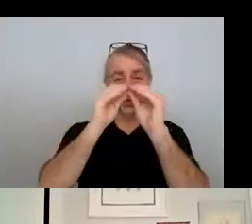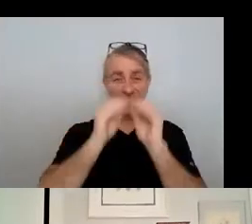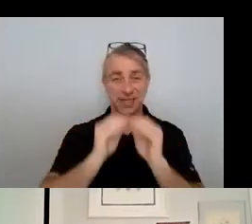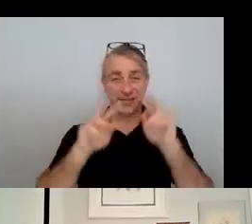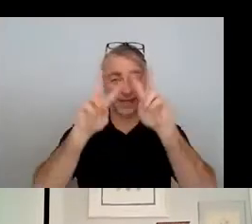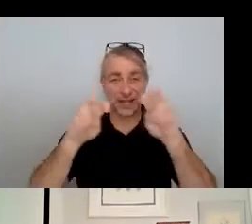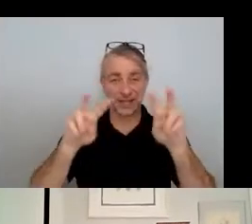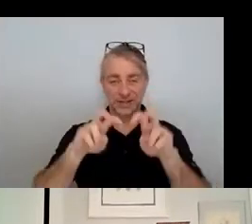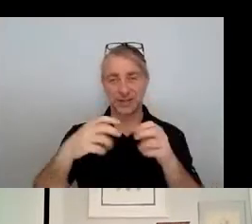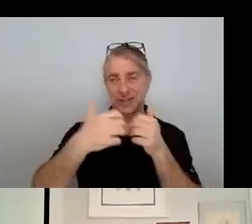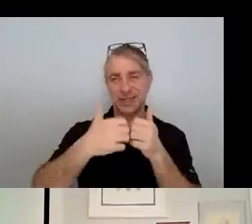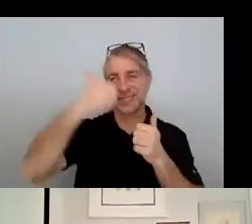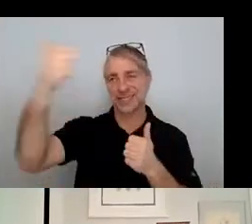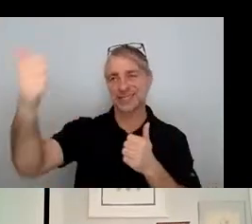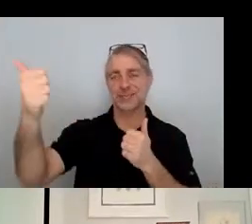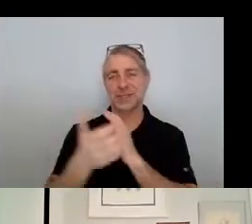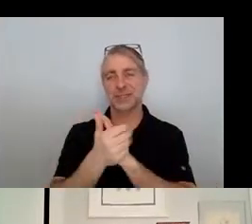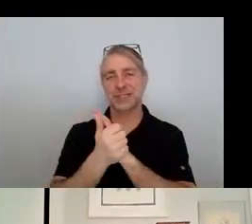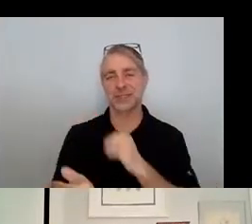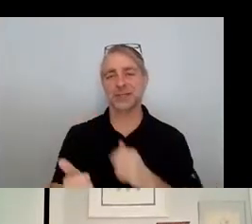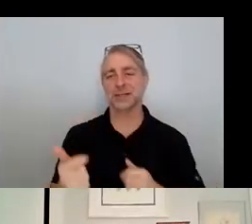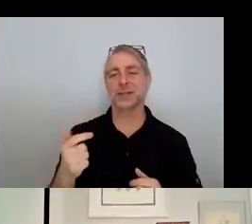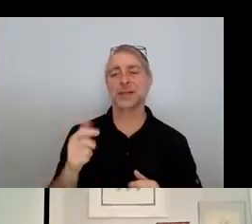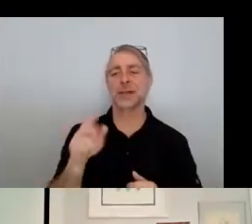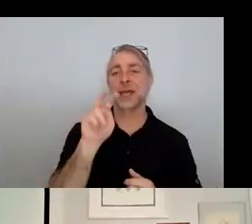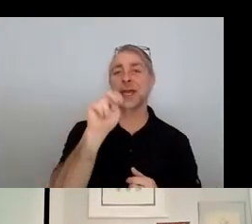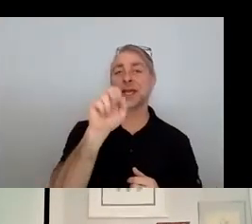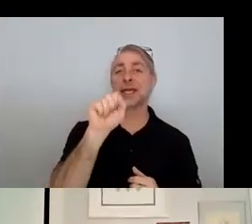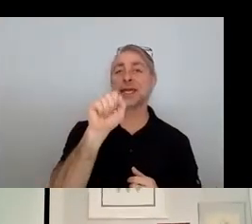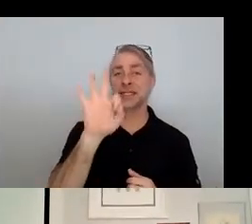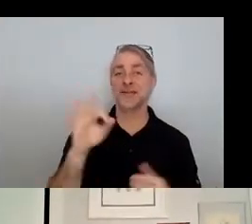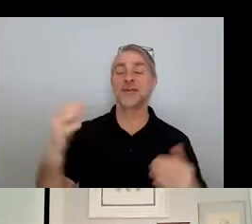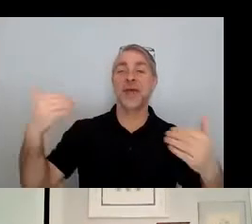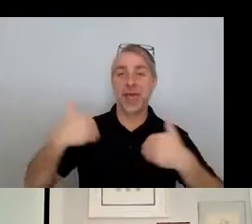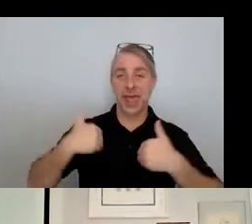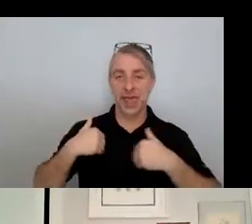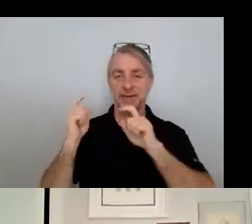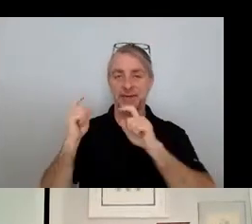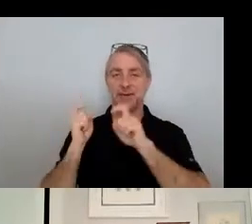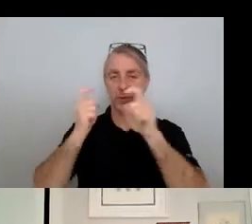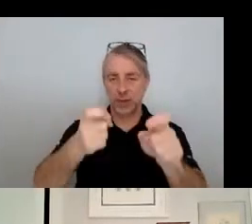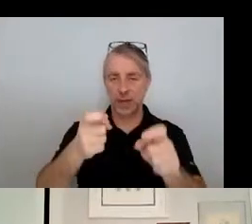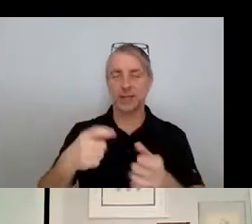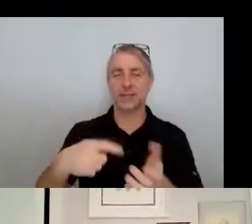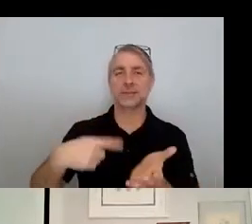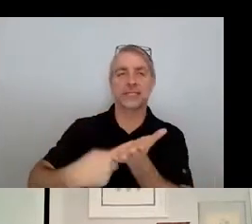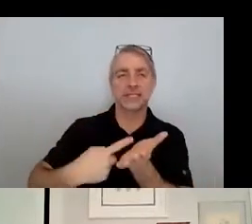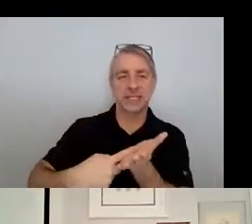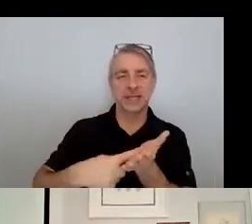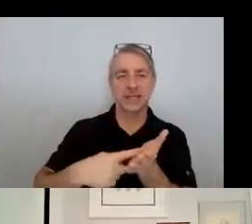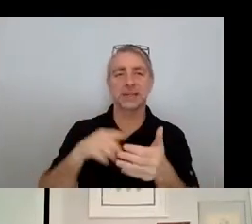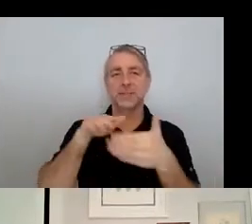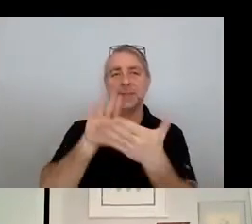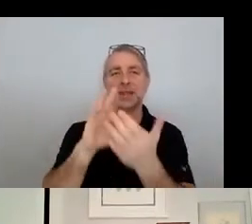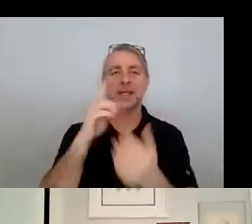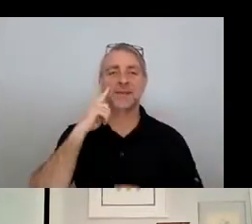is a funded NSF training grant that looks at methods for qualitative